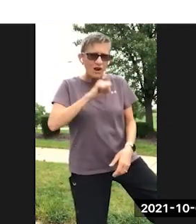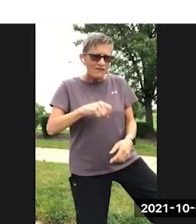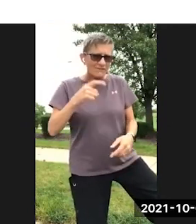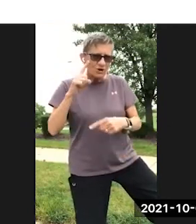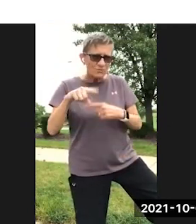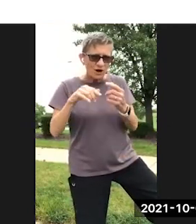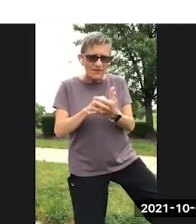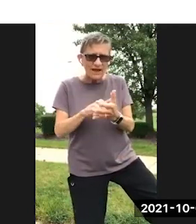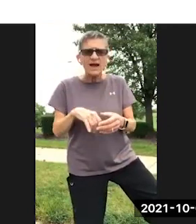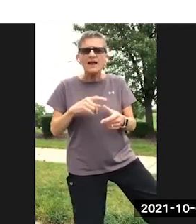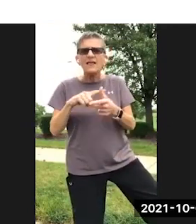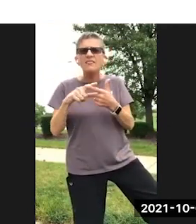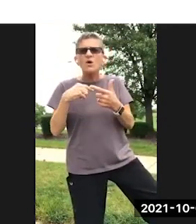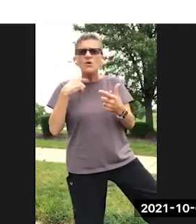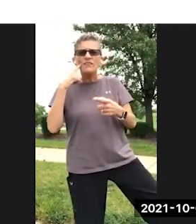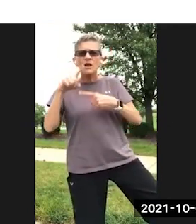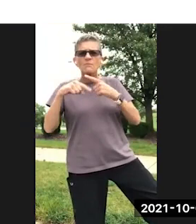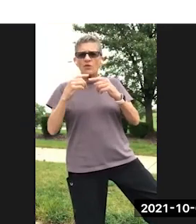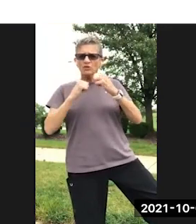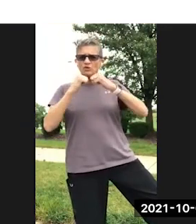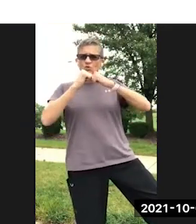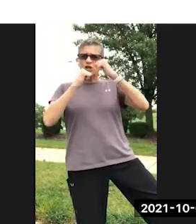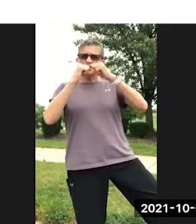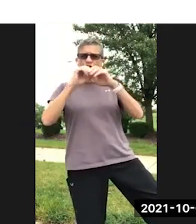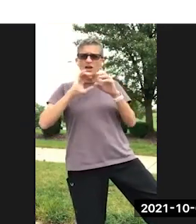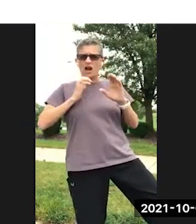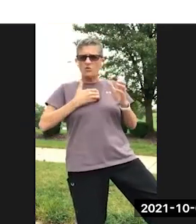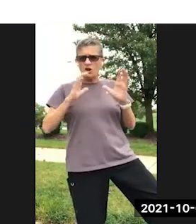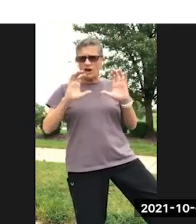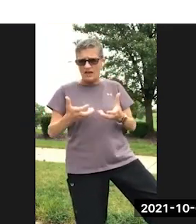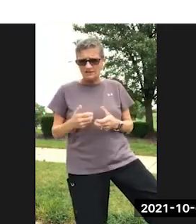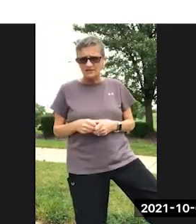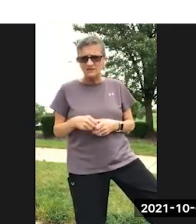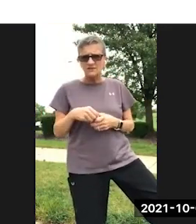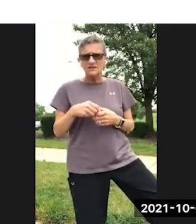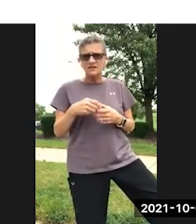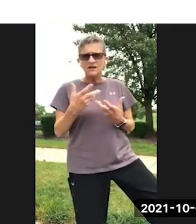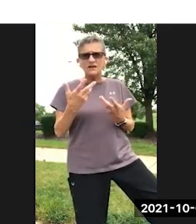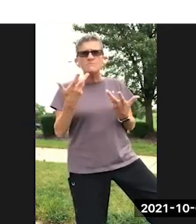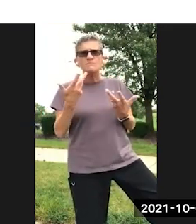then really rethinking the structures of our courses, right? With, like, for example, gameful